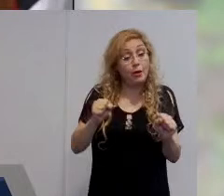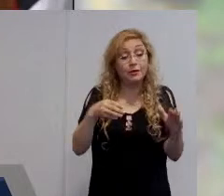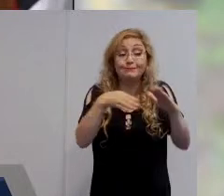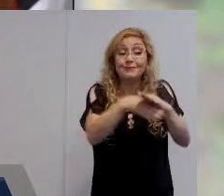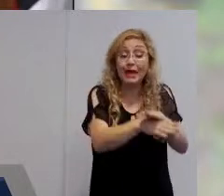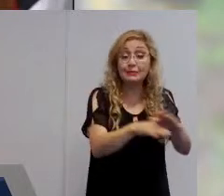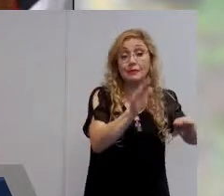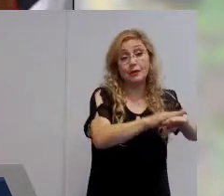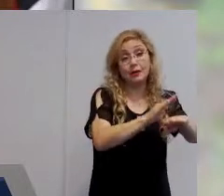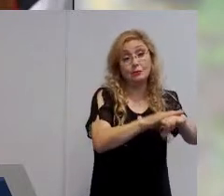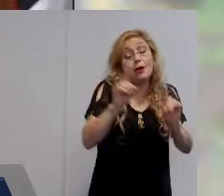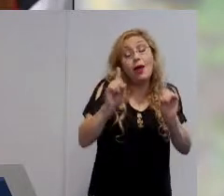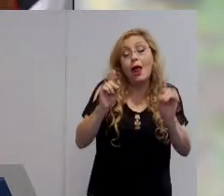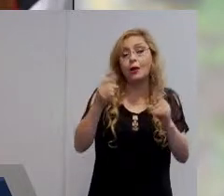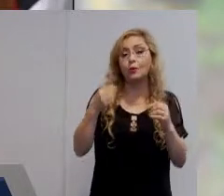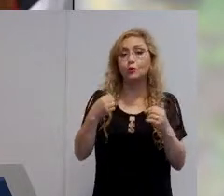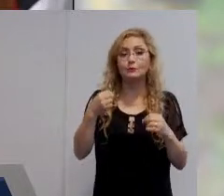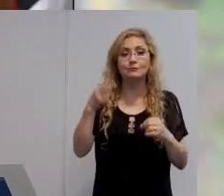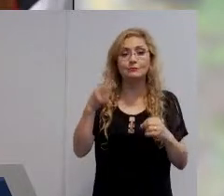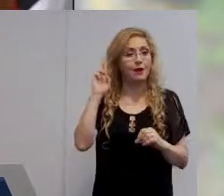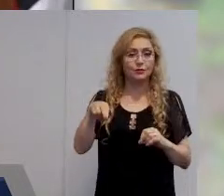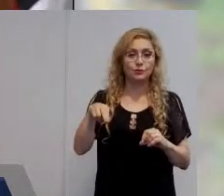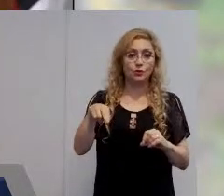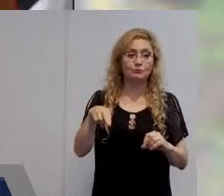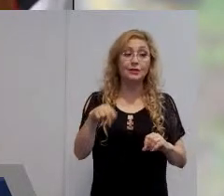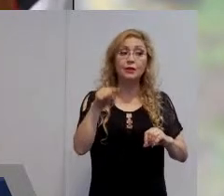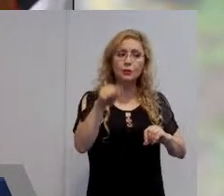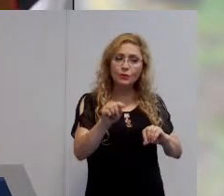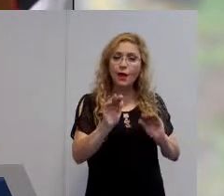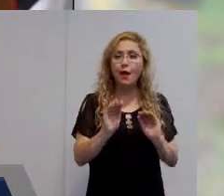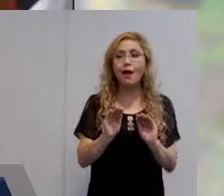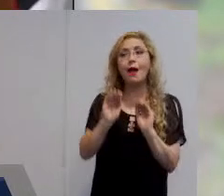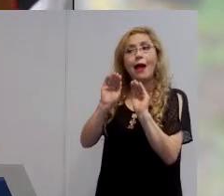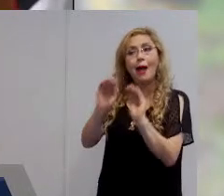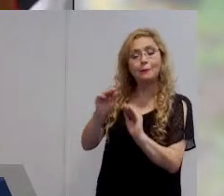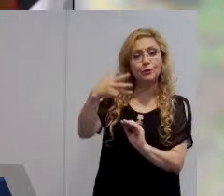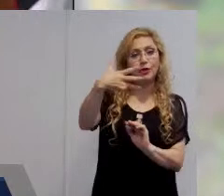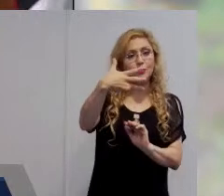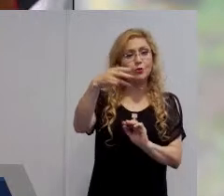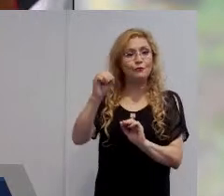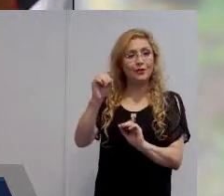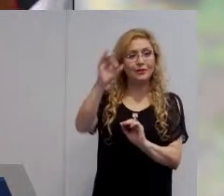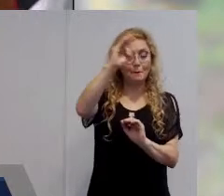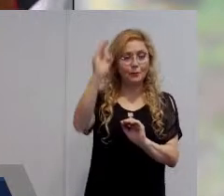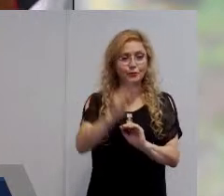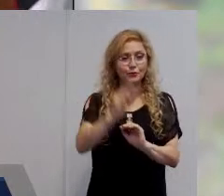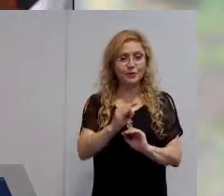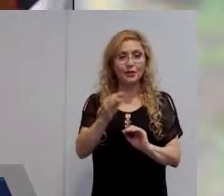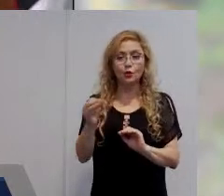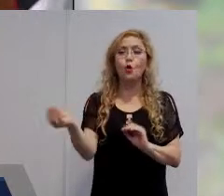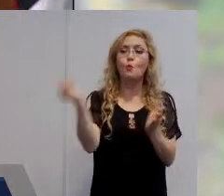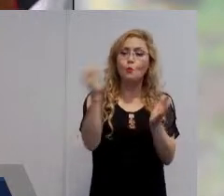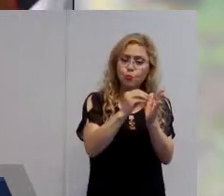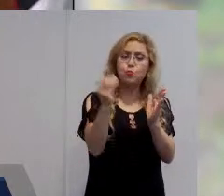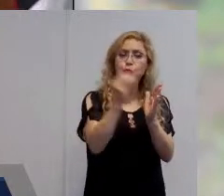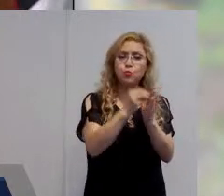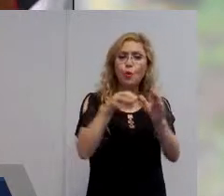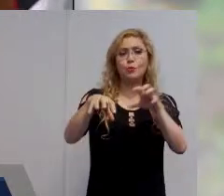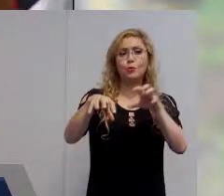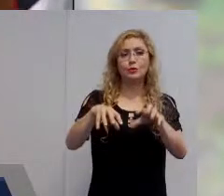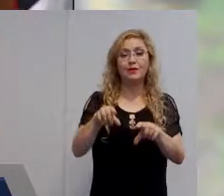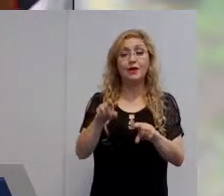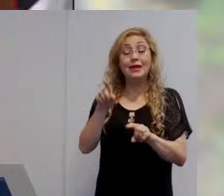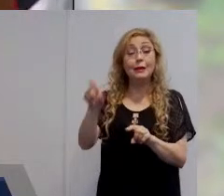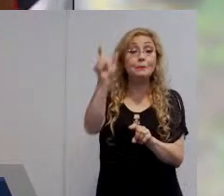farm brothers who are unable to access loans for different reasons. And so the government helps them with